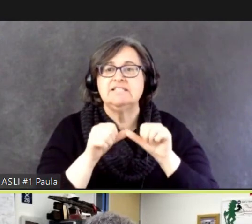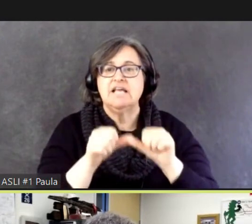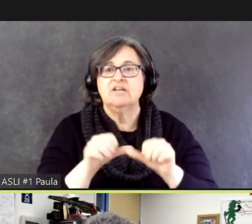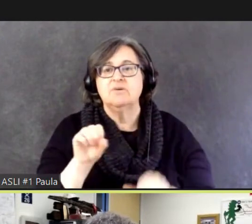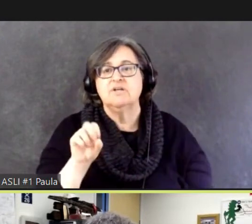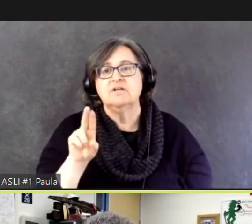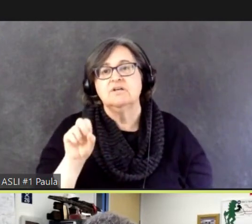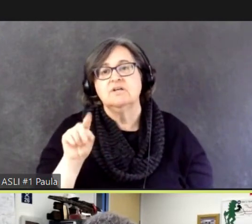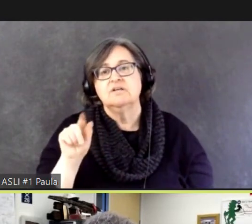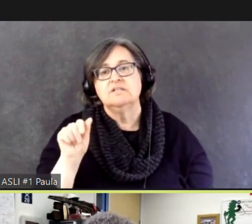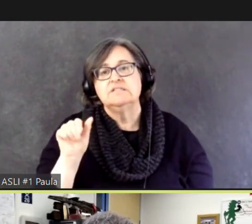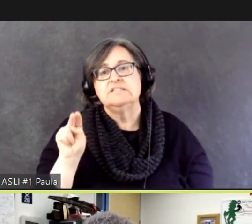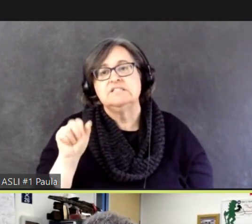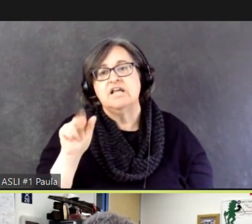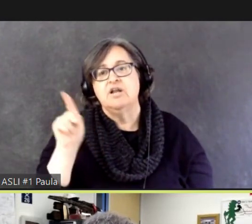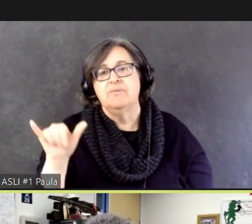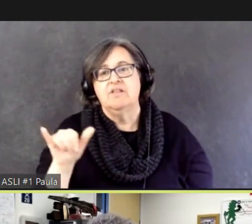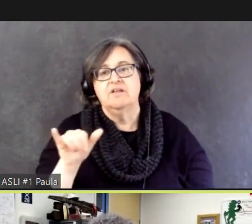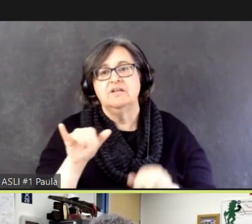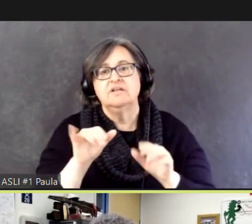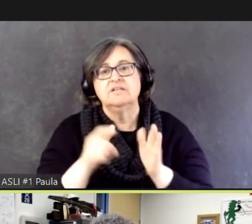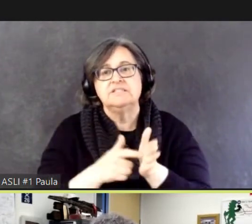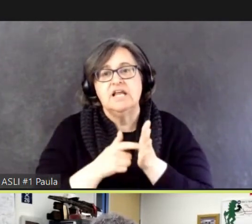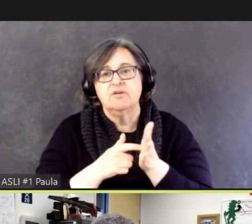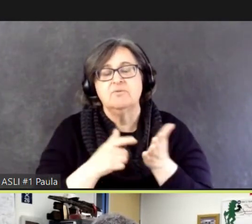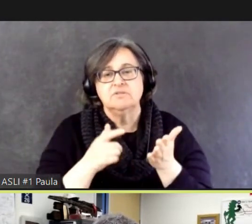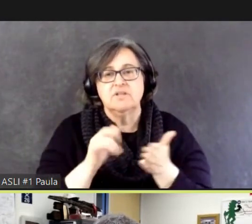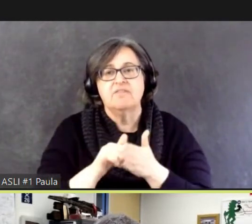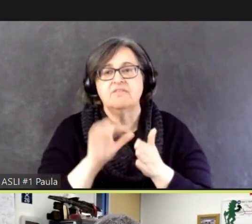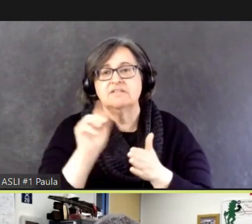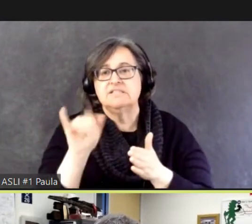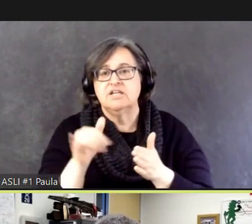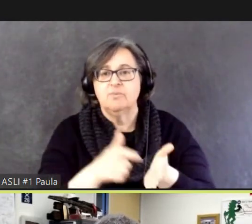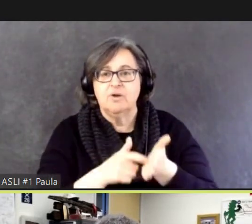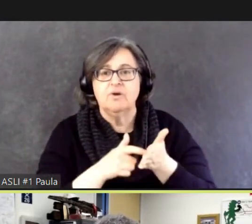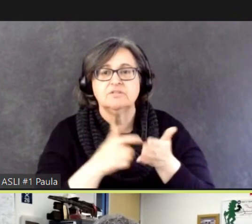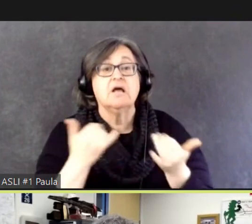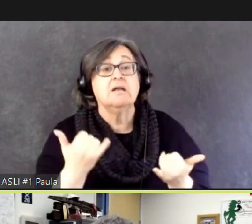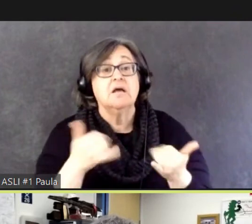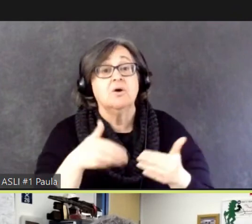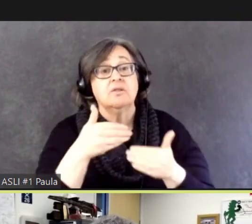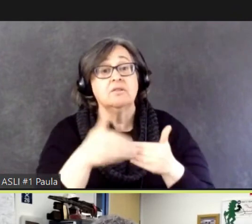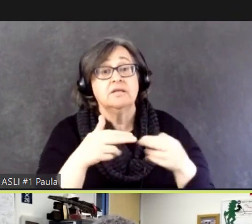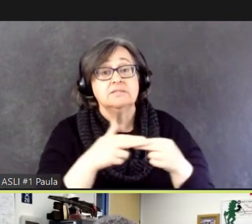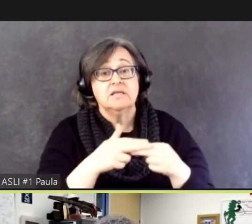properties, and I think it's going to be a really great facility for us. Next slide.